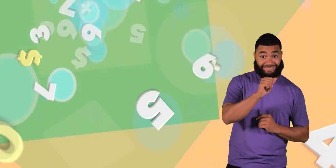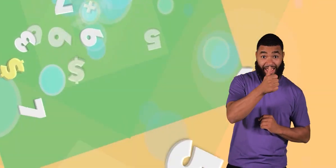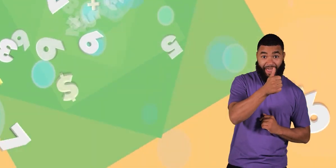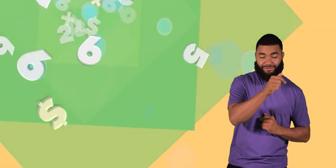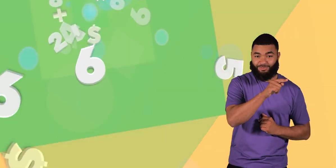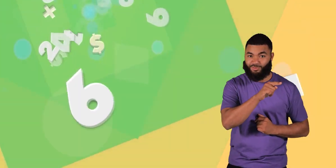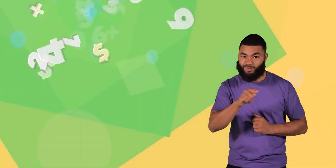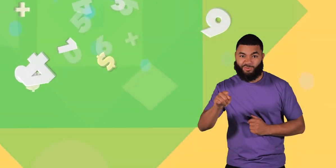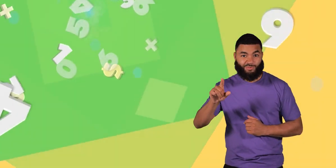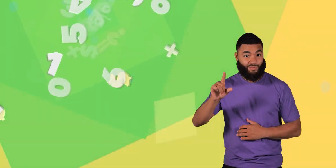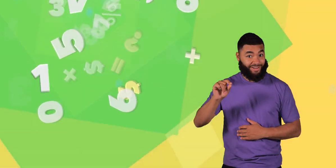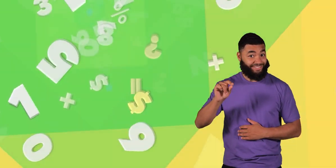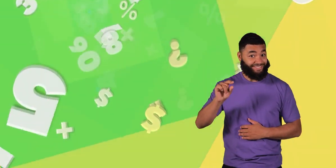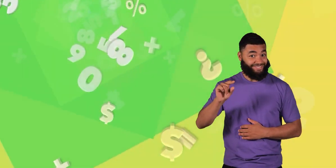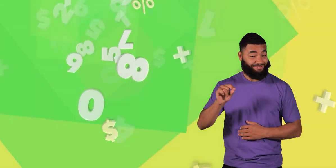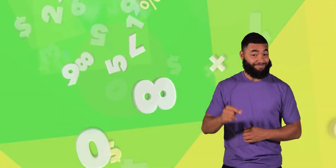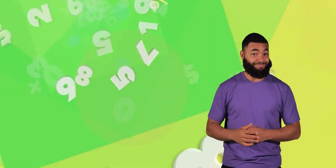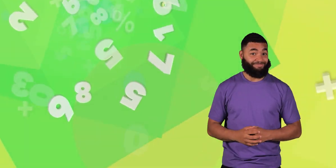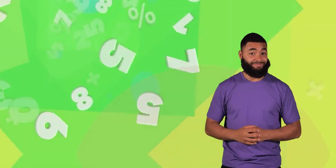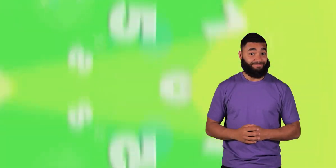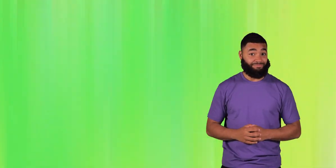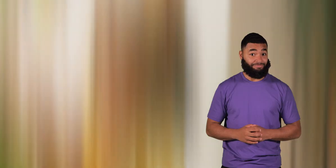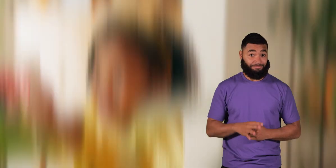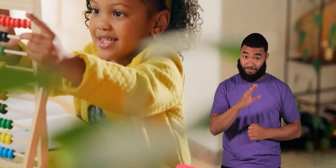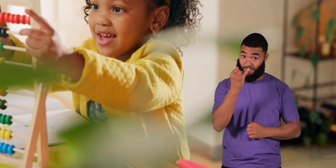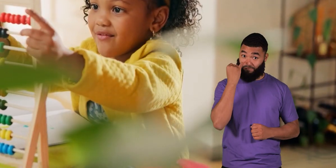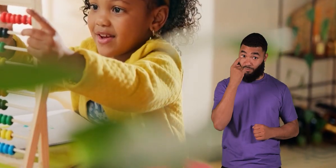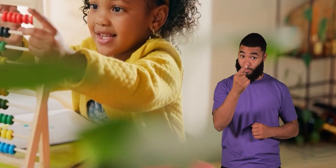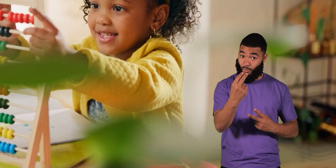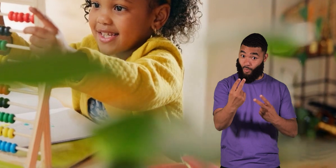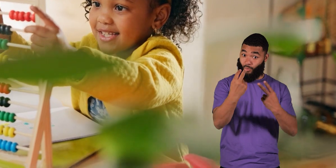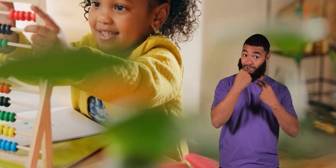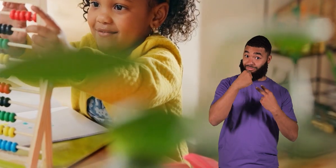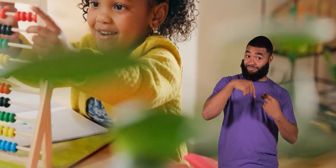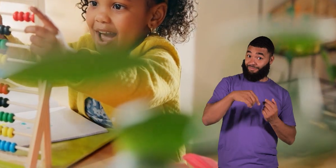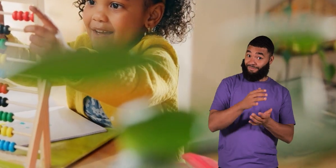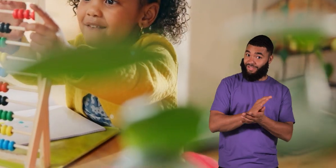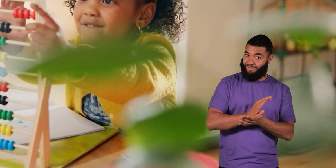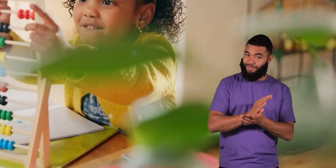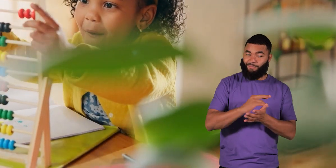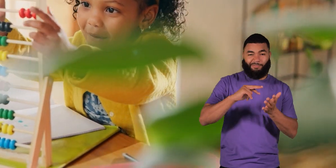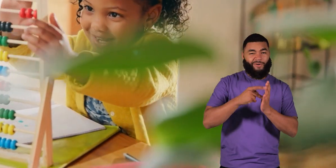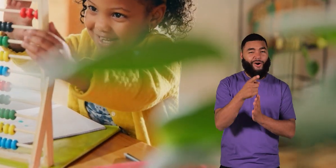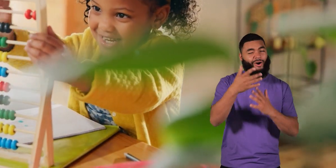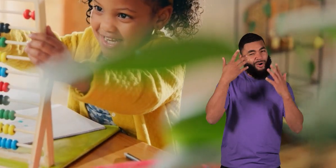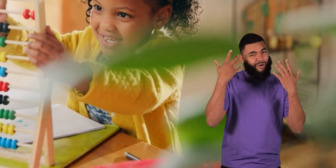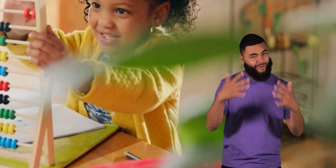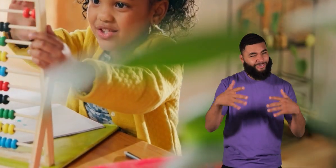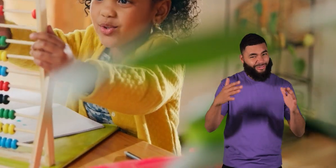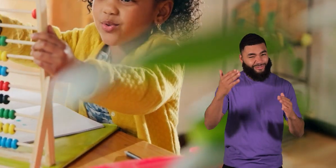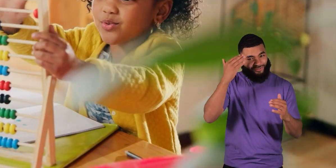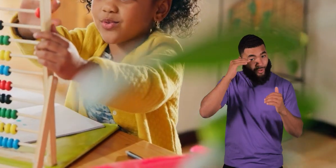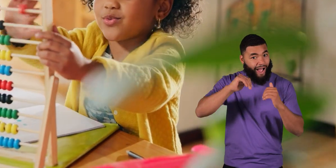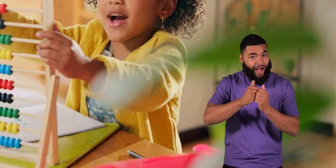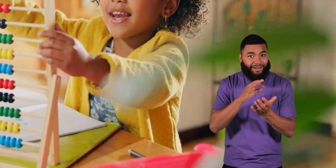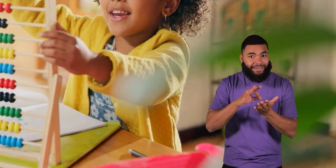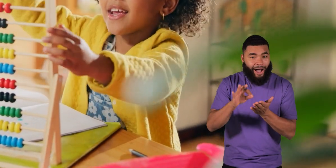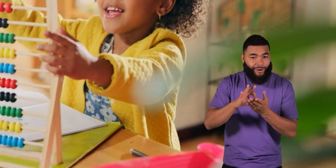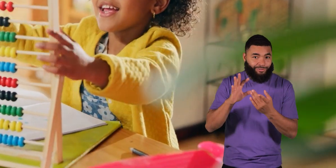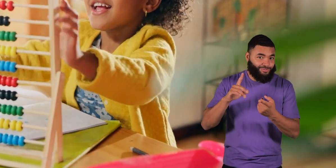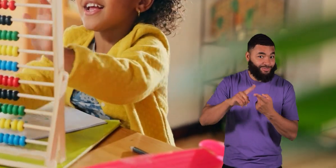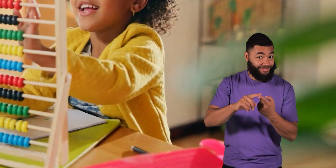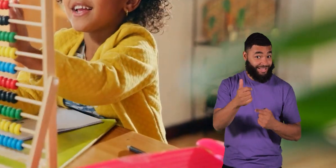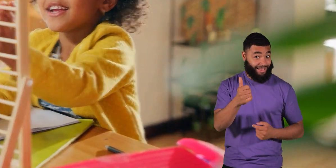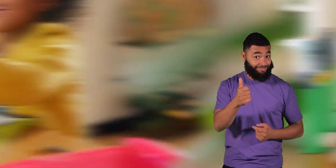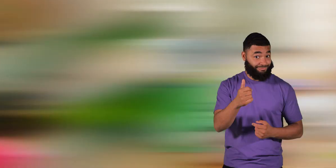numbers 10 to 20 if you are watching this video you already know how